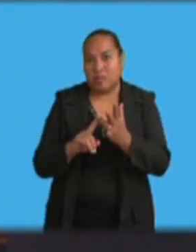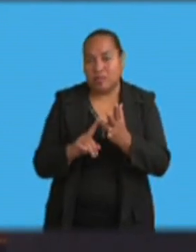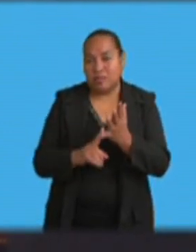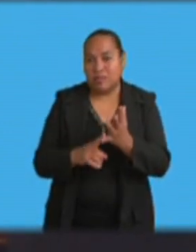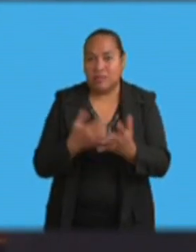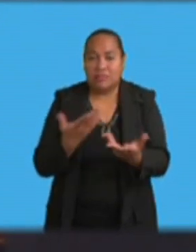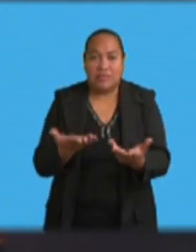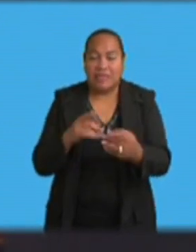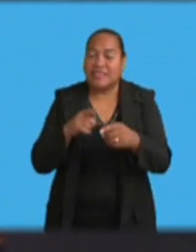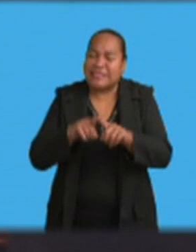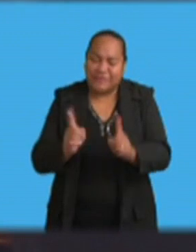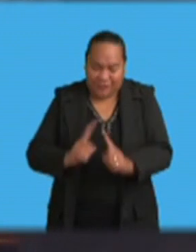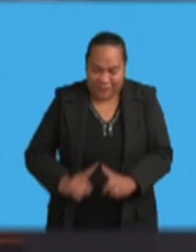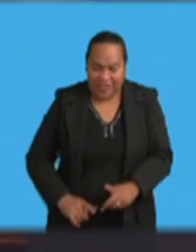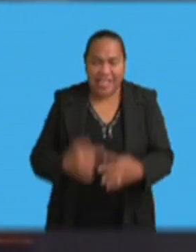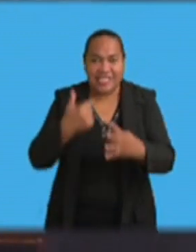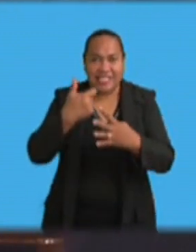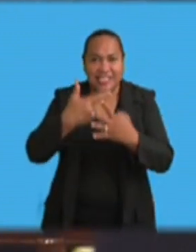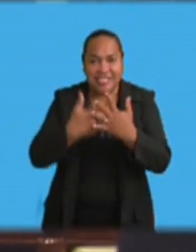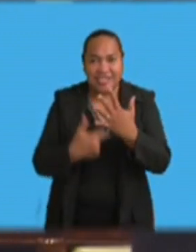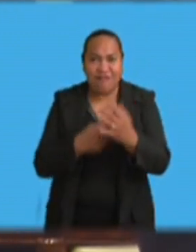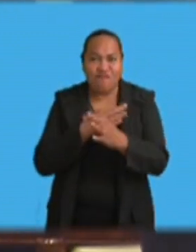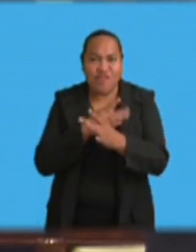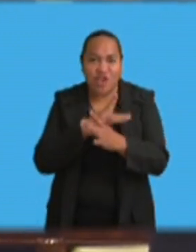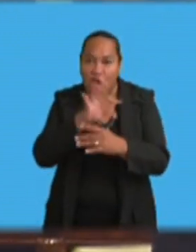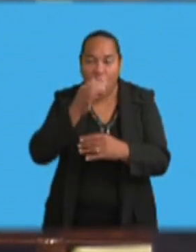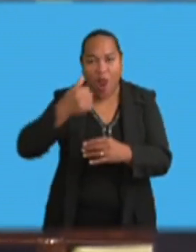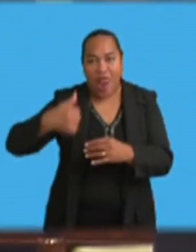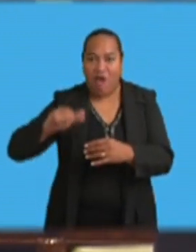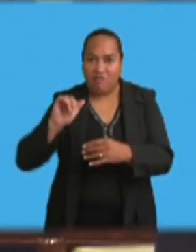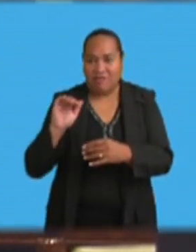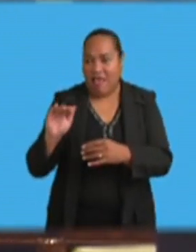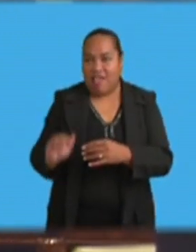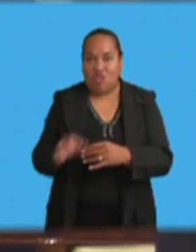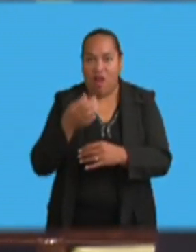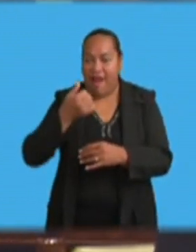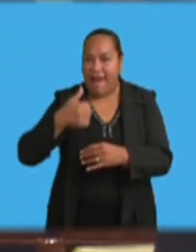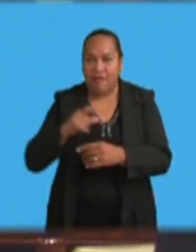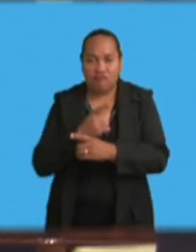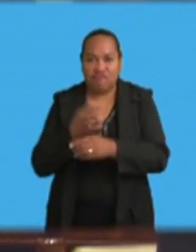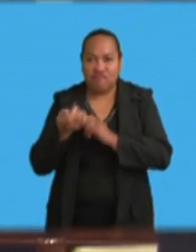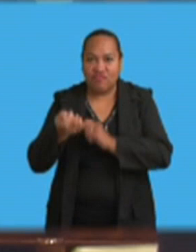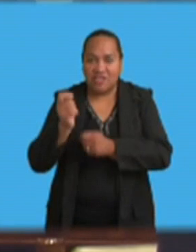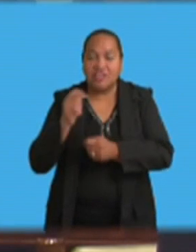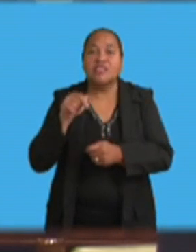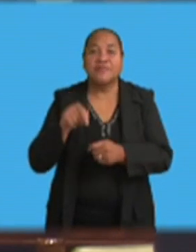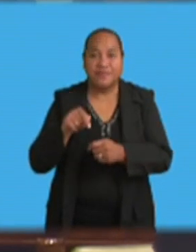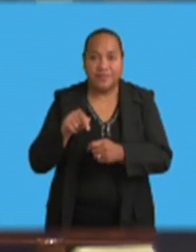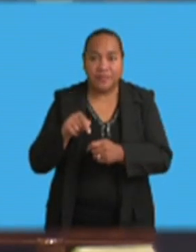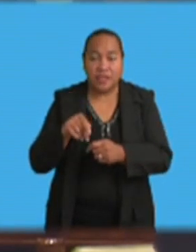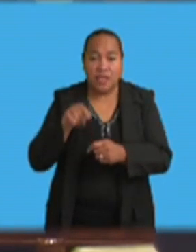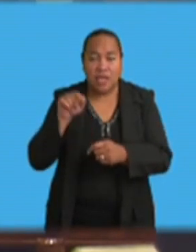Ndreke Nitong. Madam Speaker, noting the coastal fisheries cover a vast area which is